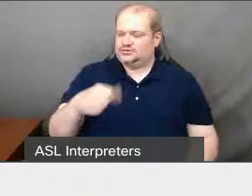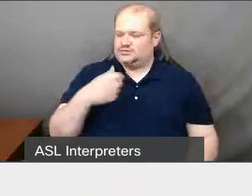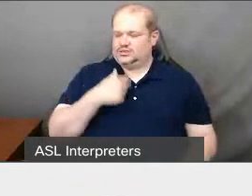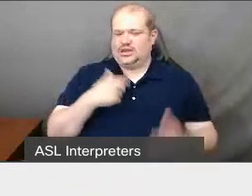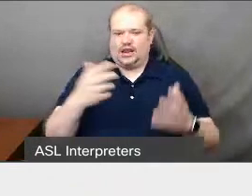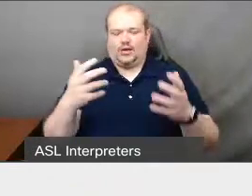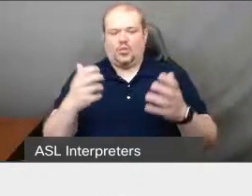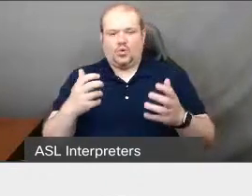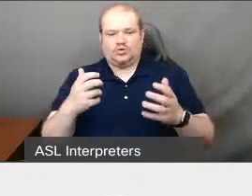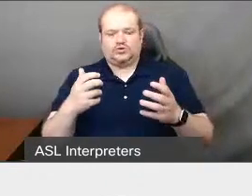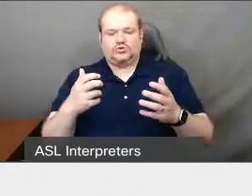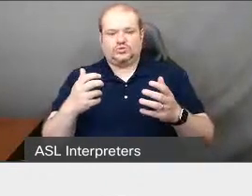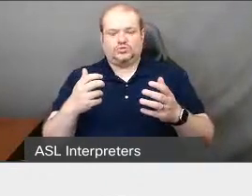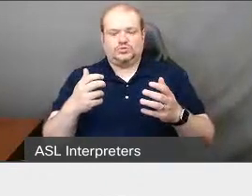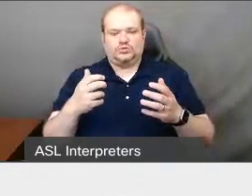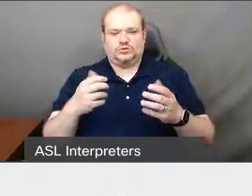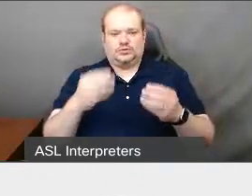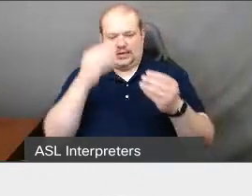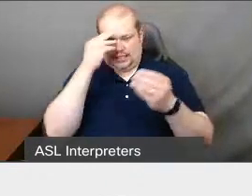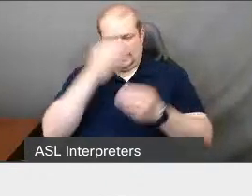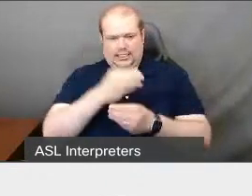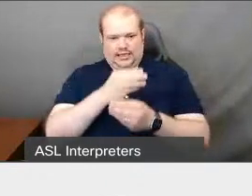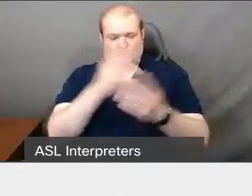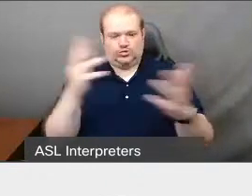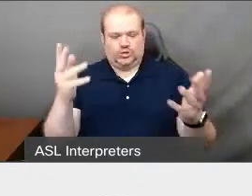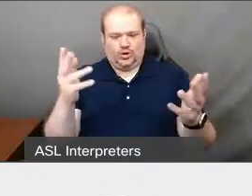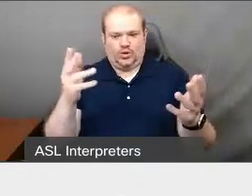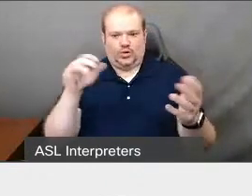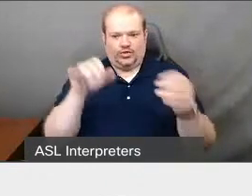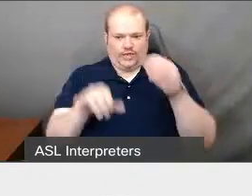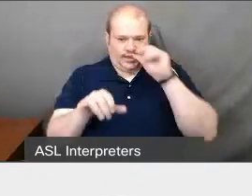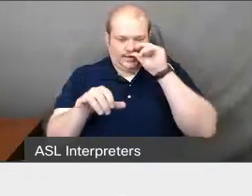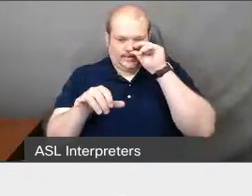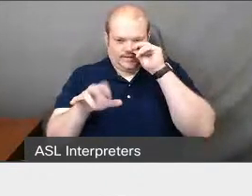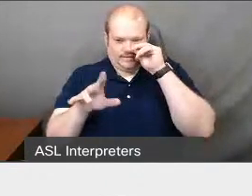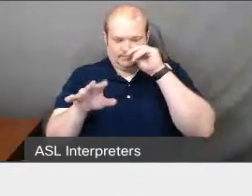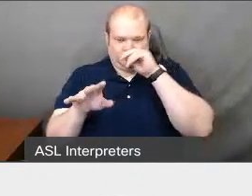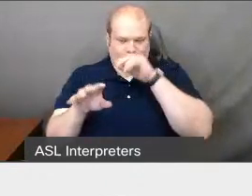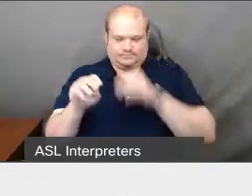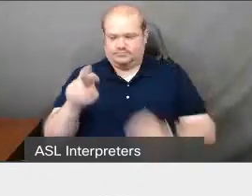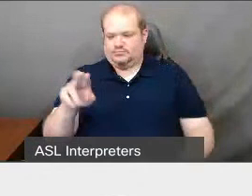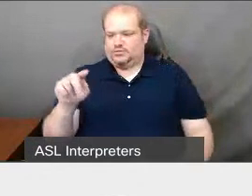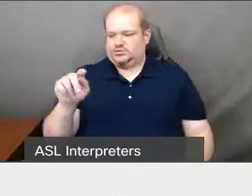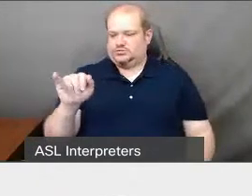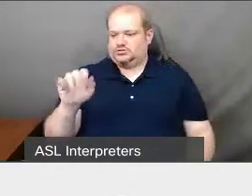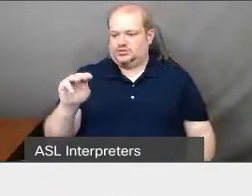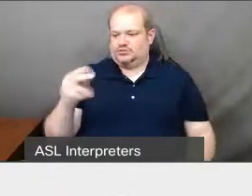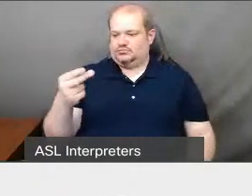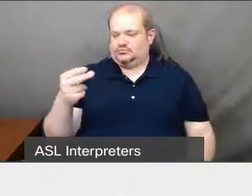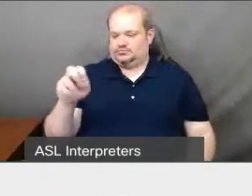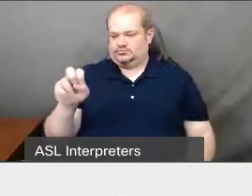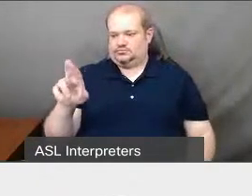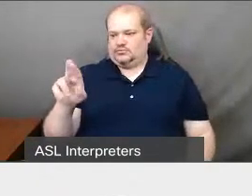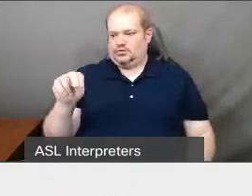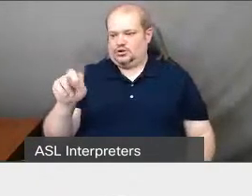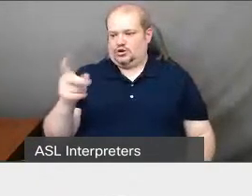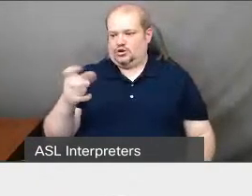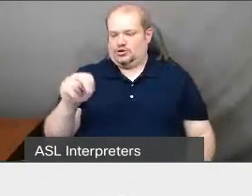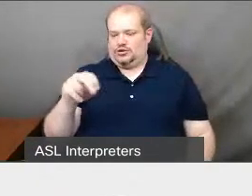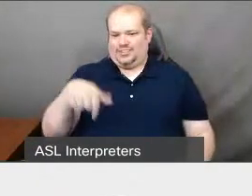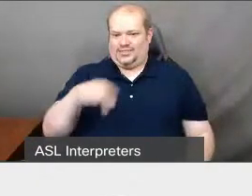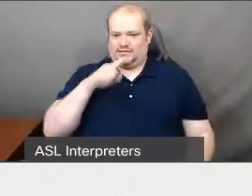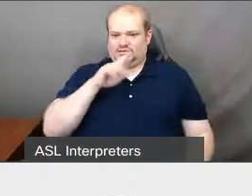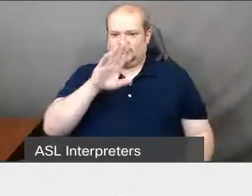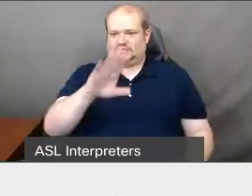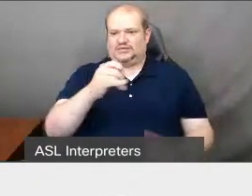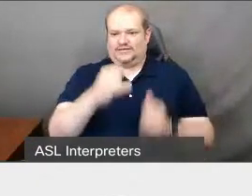to let the commission know that Mr. Tim Herndon, this will be his